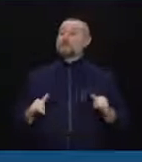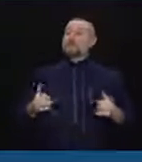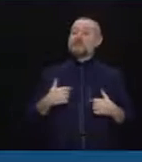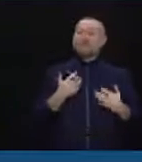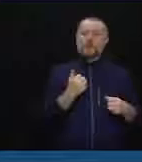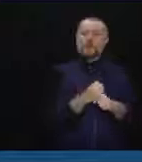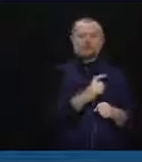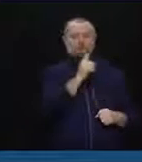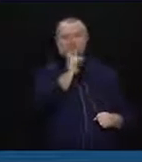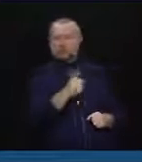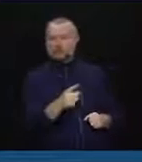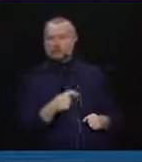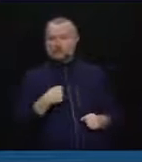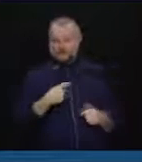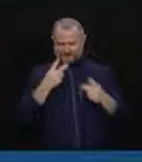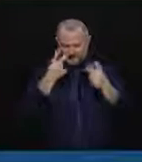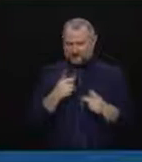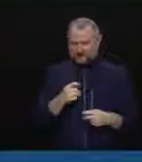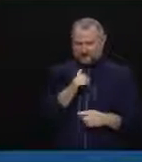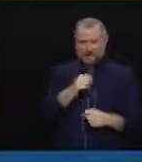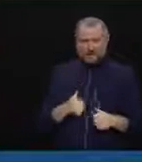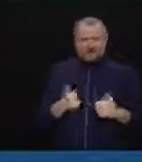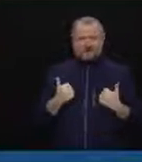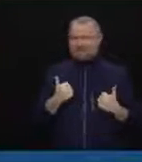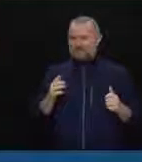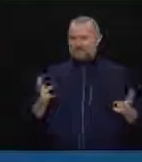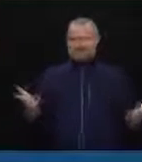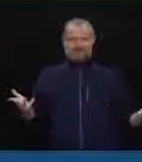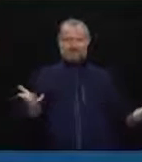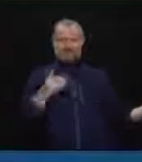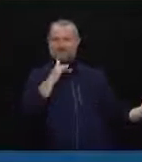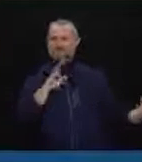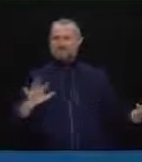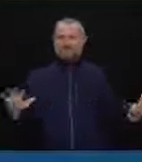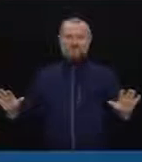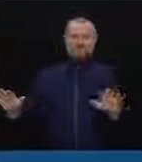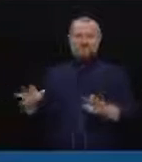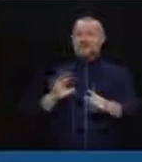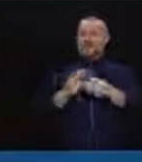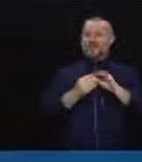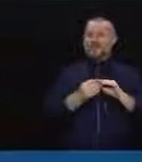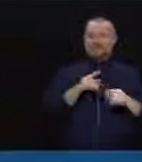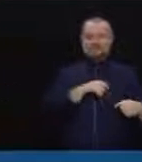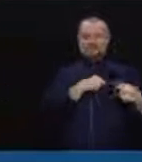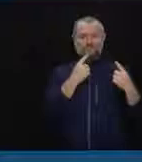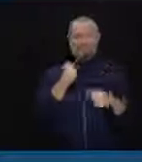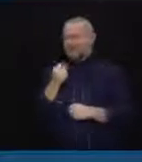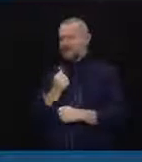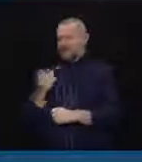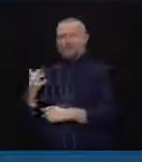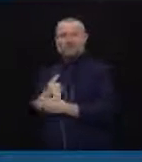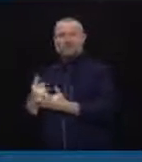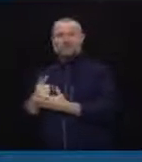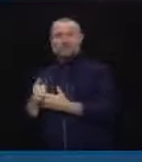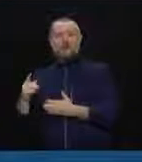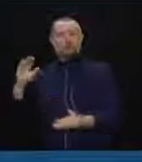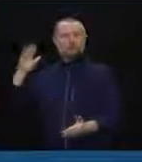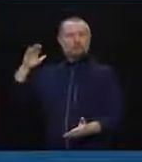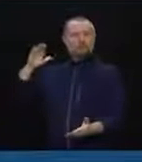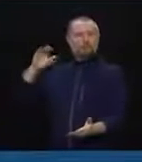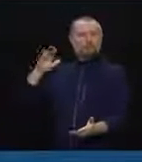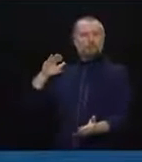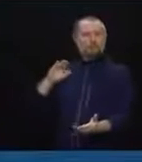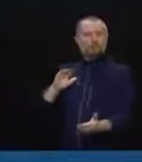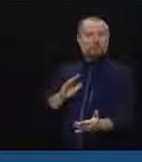have a very good picture that has been painted over the last few weeks, and particularly as we are approaching the expiration date of this